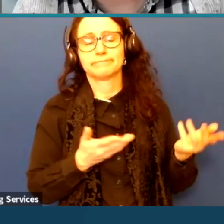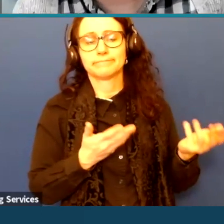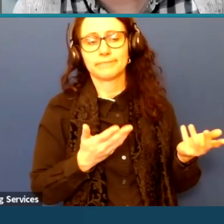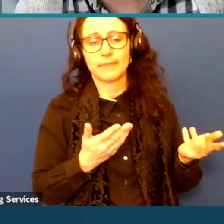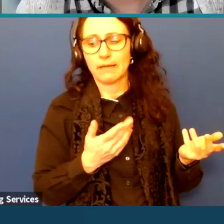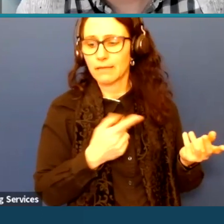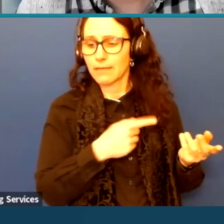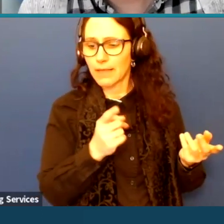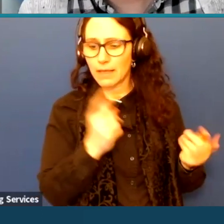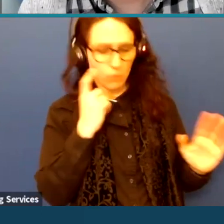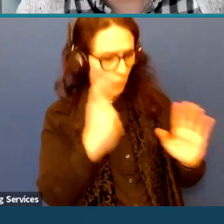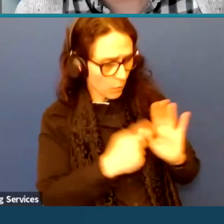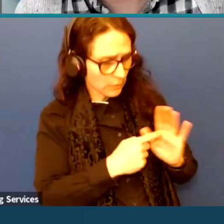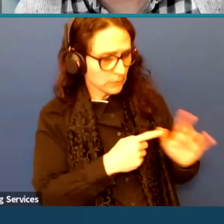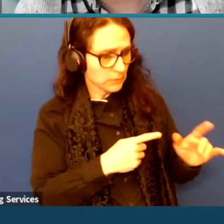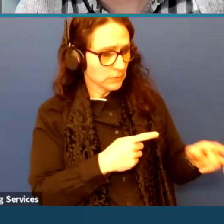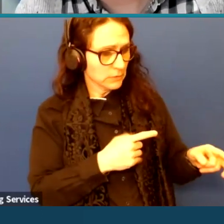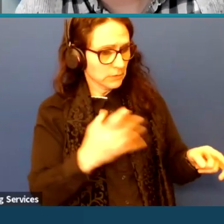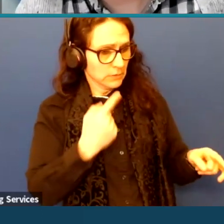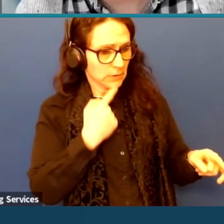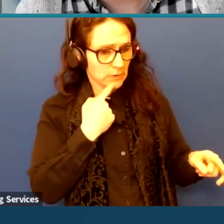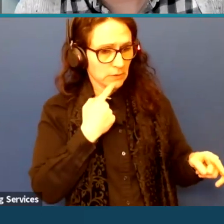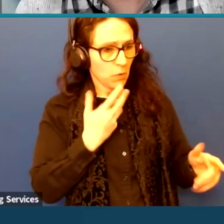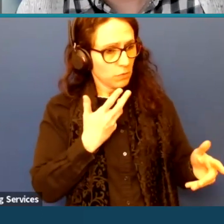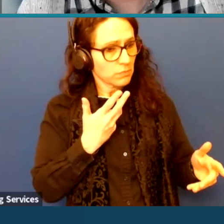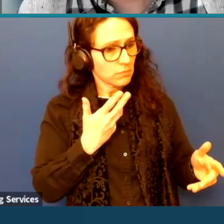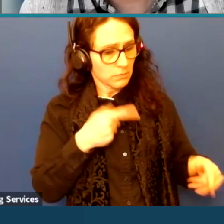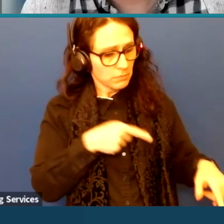that he's a working guy, he should be comfortable.